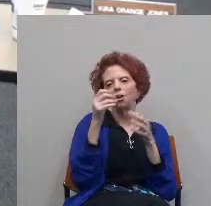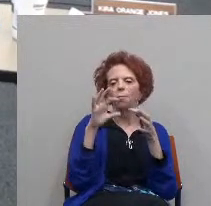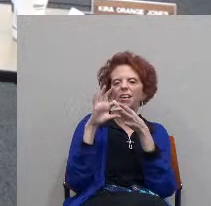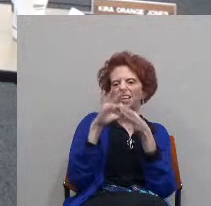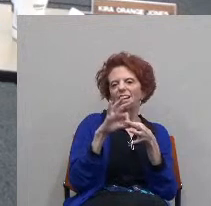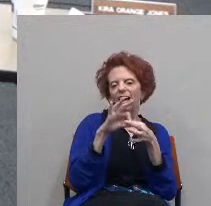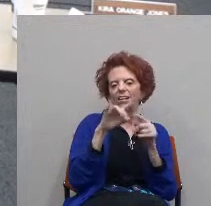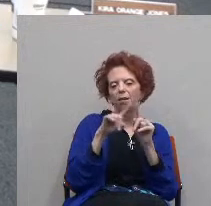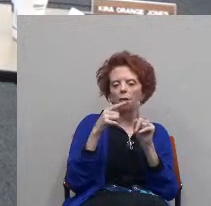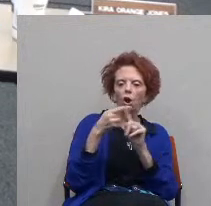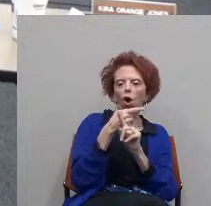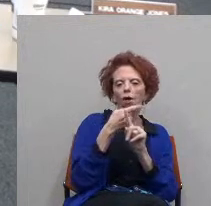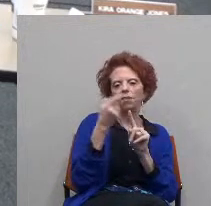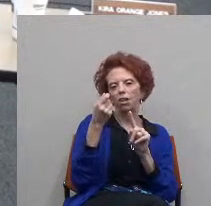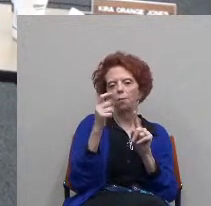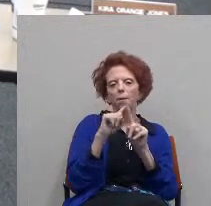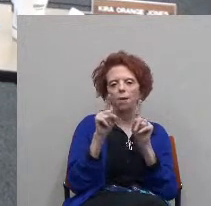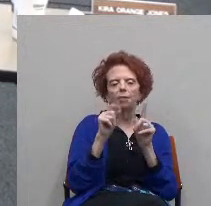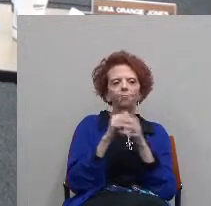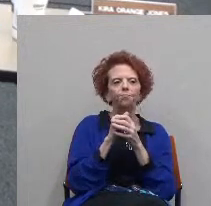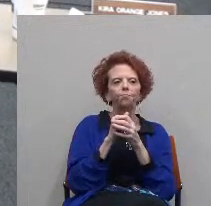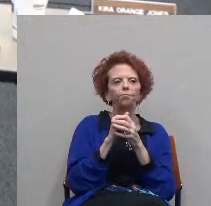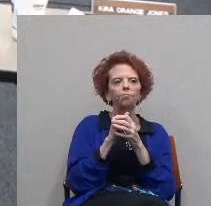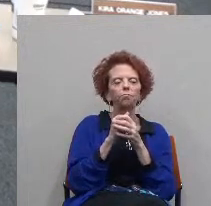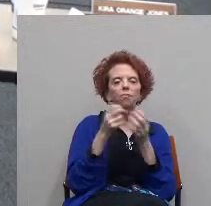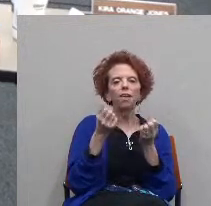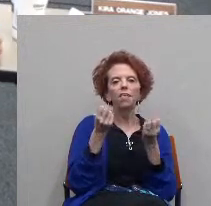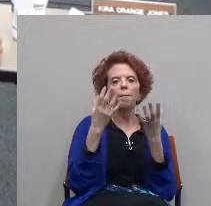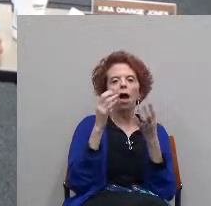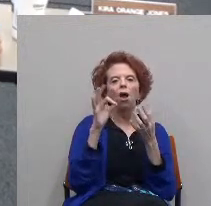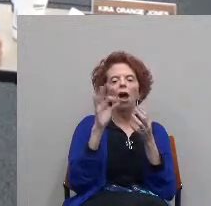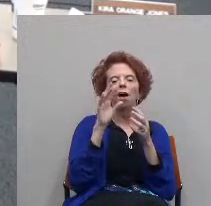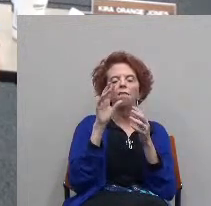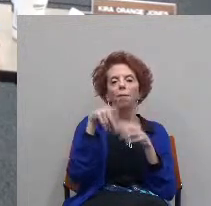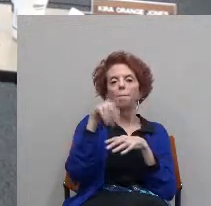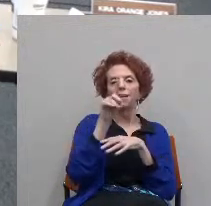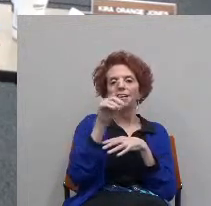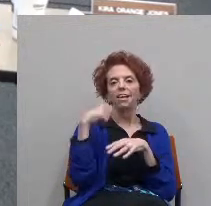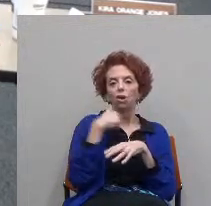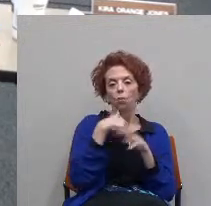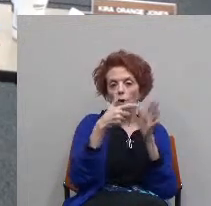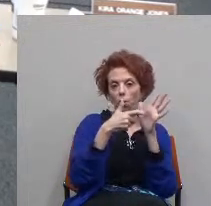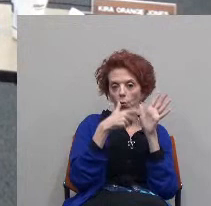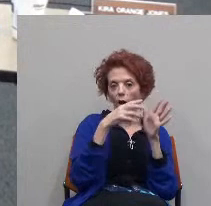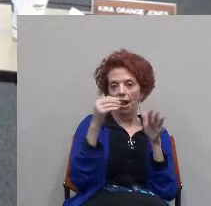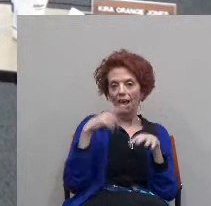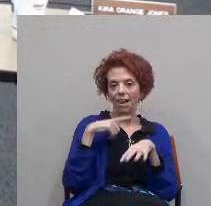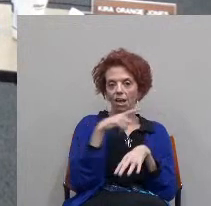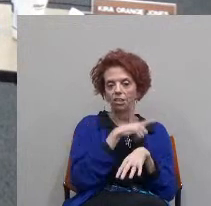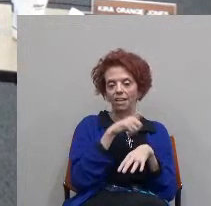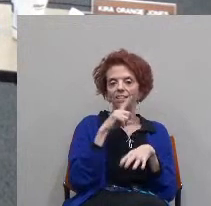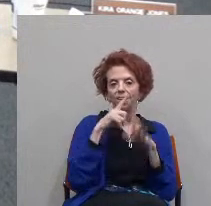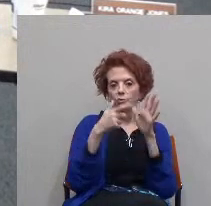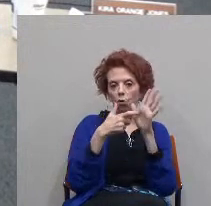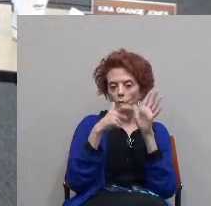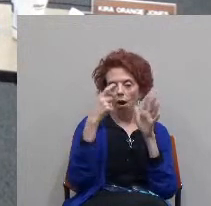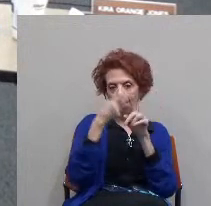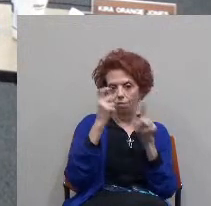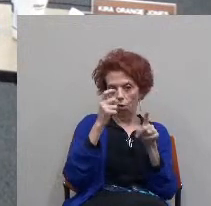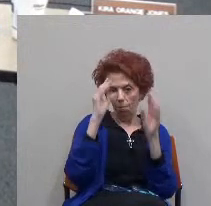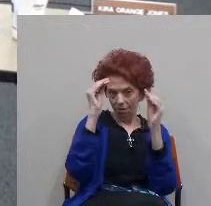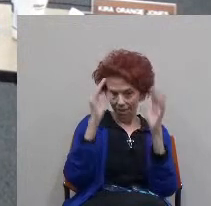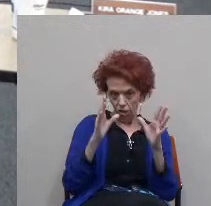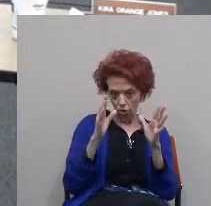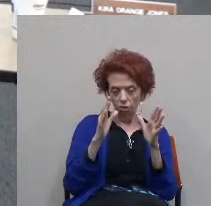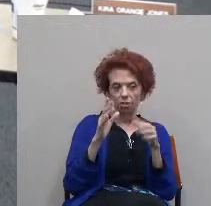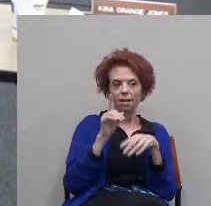maybe off of the PD bill. The amount of PD that we are requiring and the legislature is requiring of